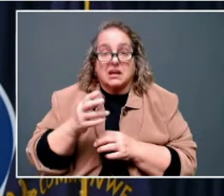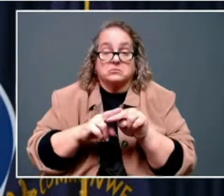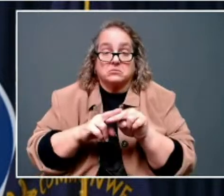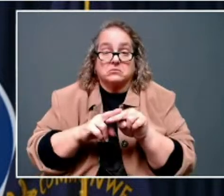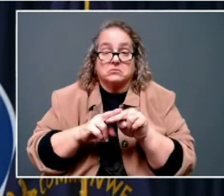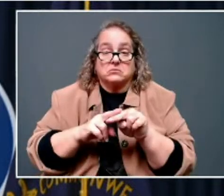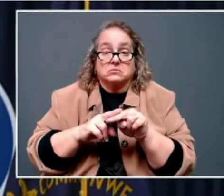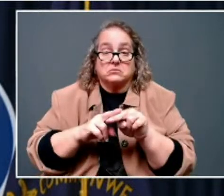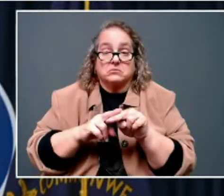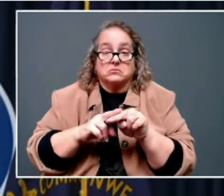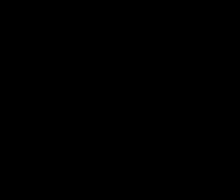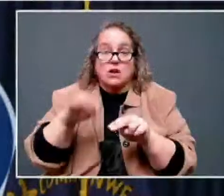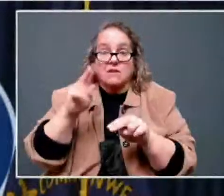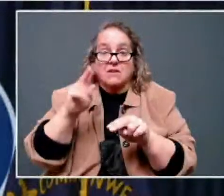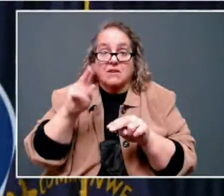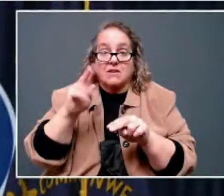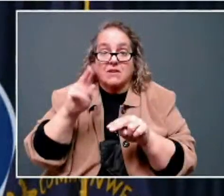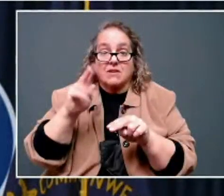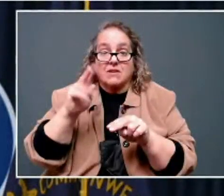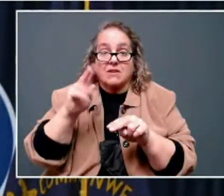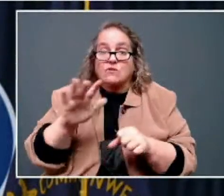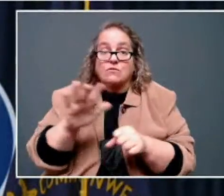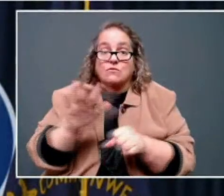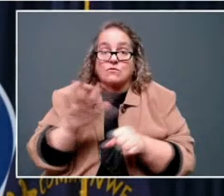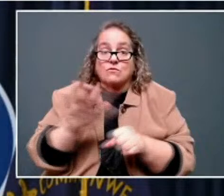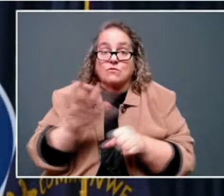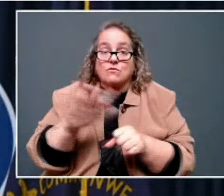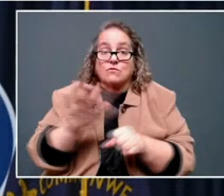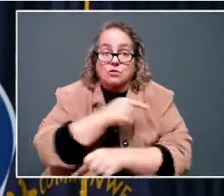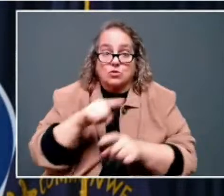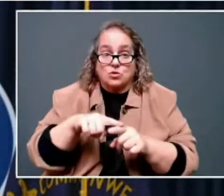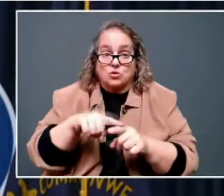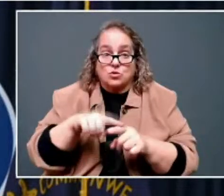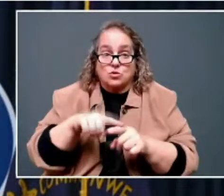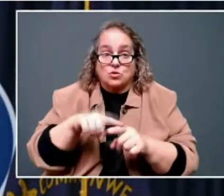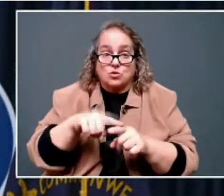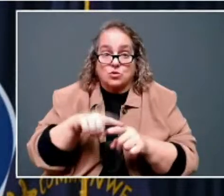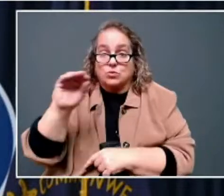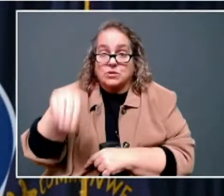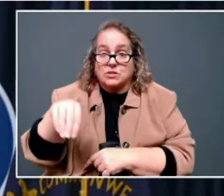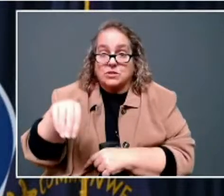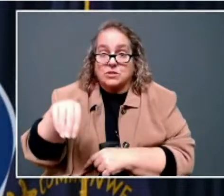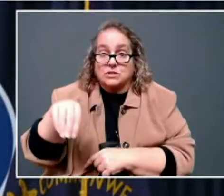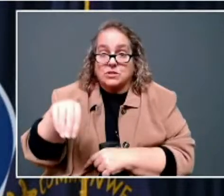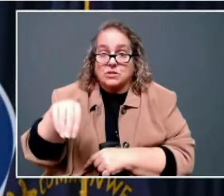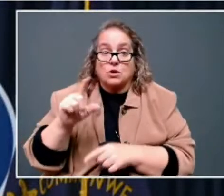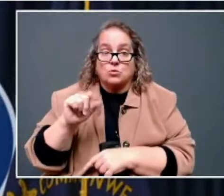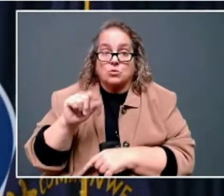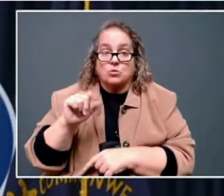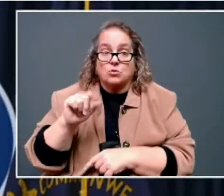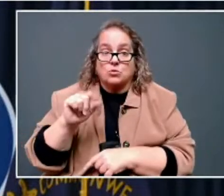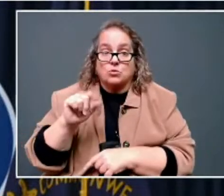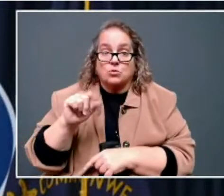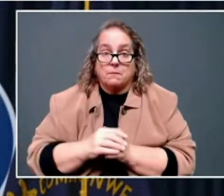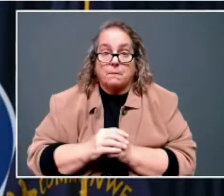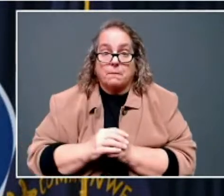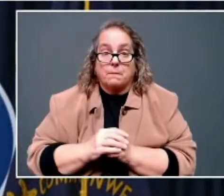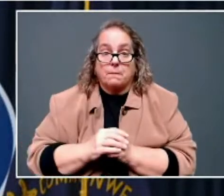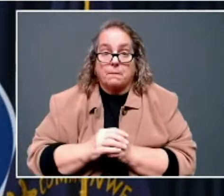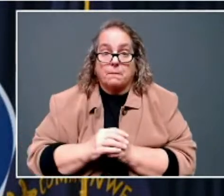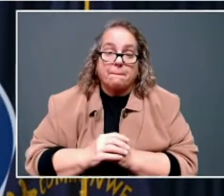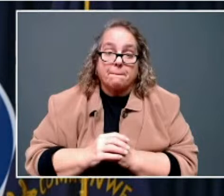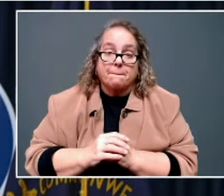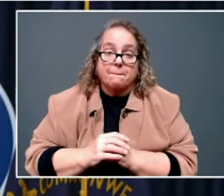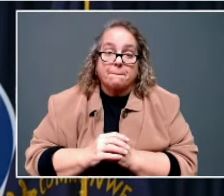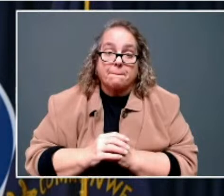of Kentuckians fully vaccinated and boosted to 21% from 20%. If you've been